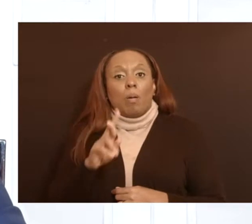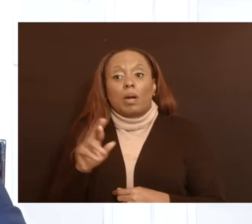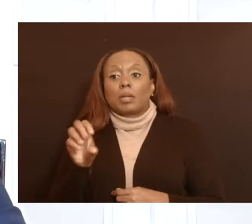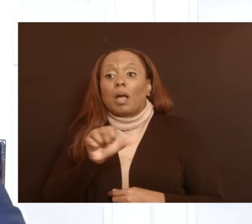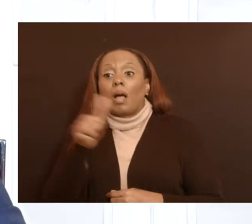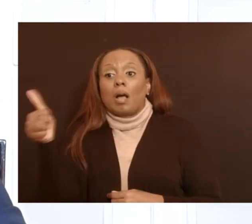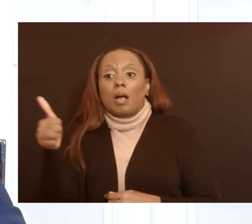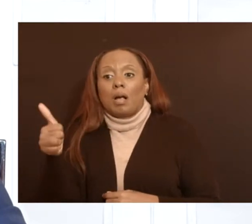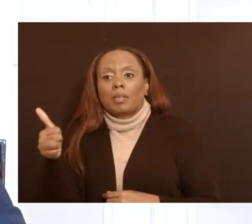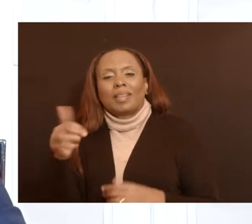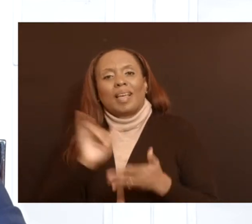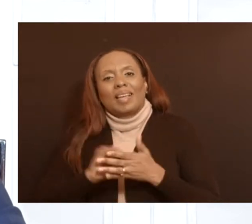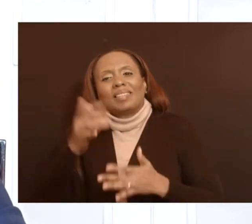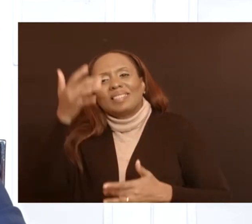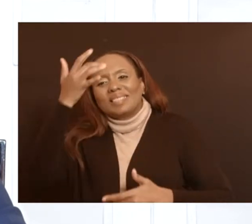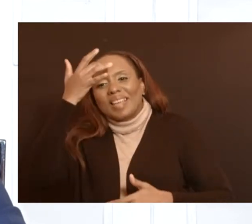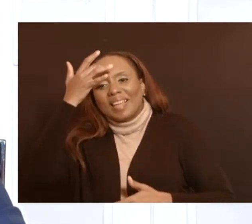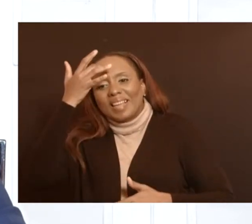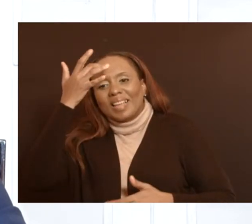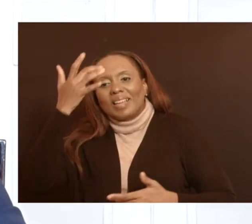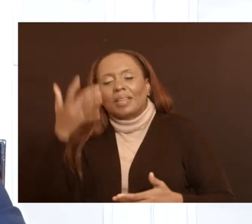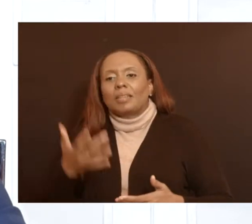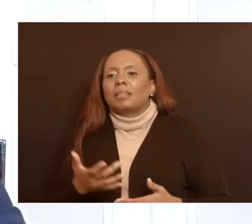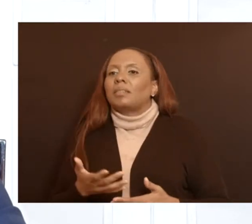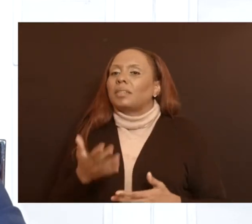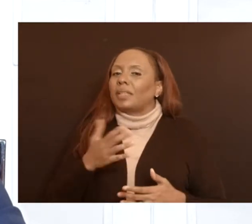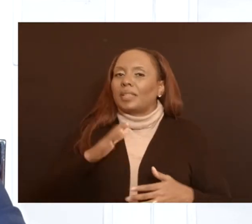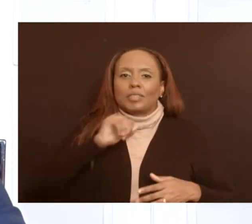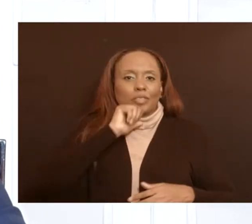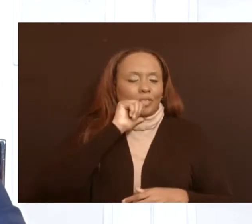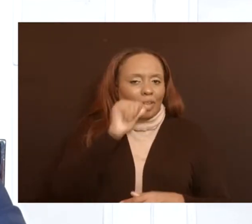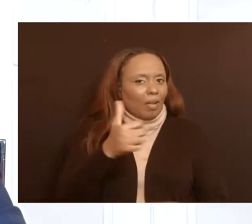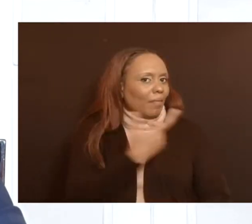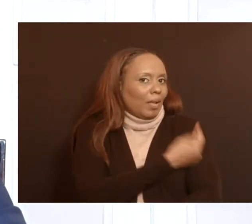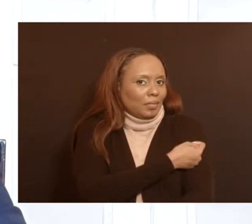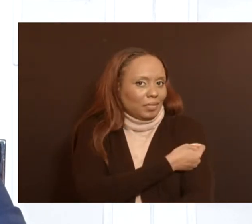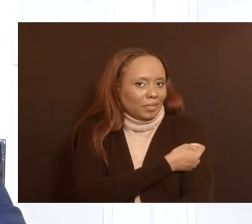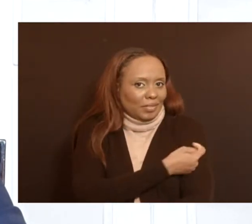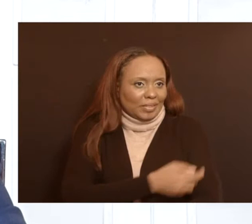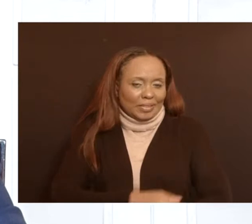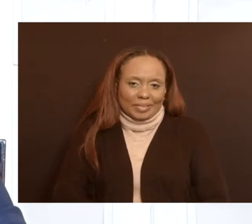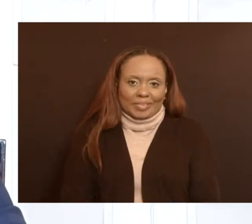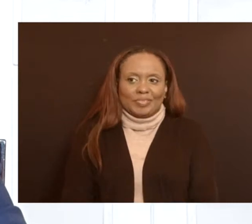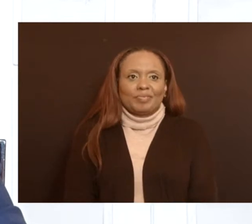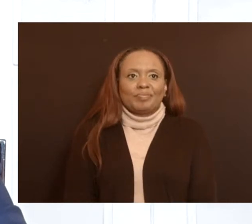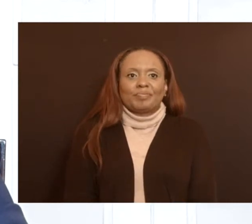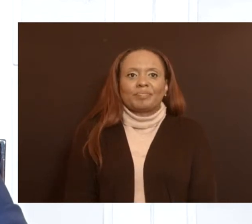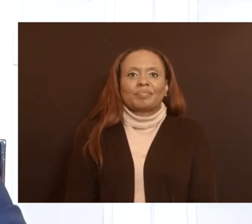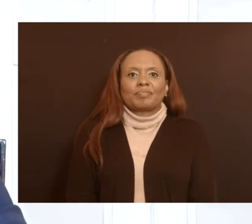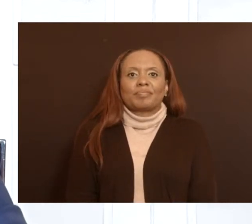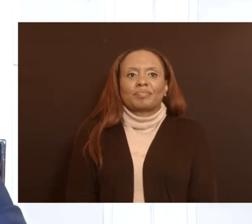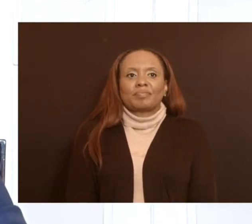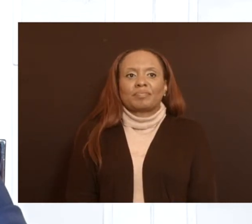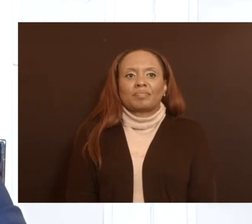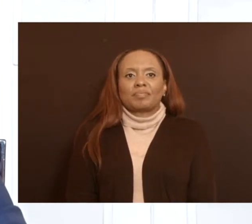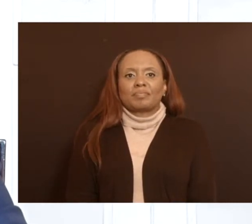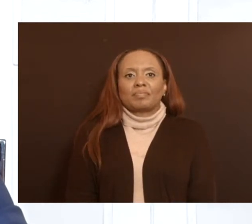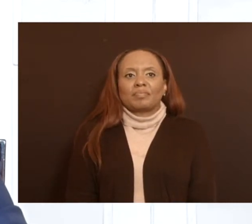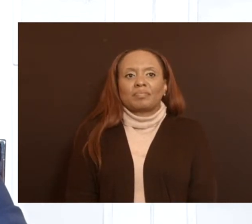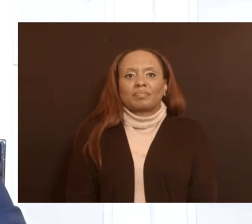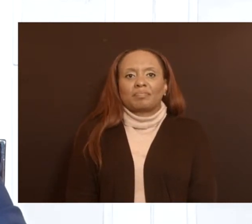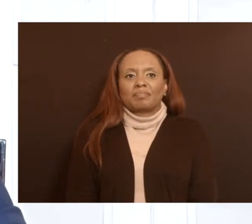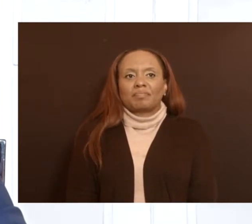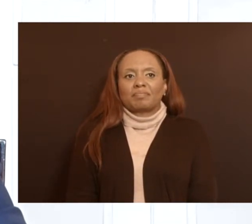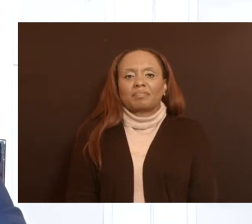been vaccinated to this point, and that alone speaks volumes. I don't even know what more evidence I can give you